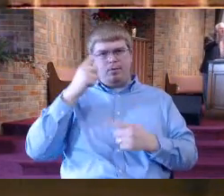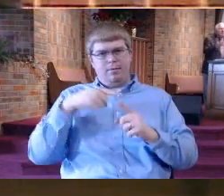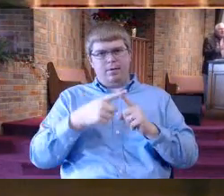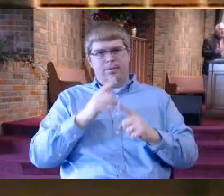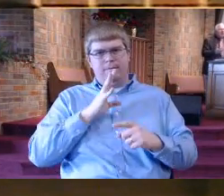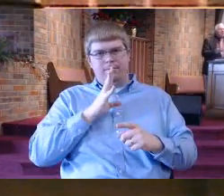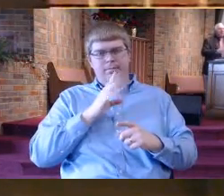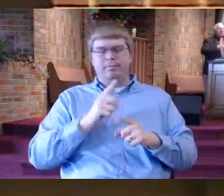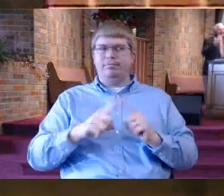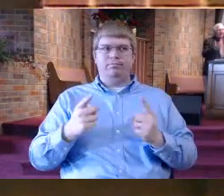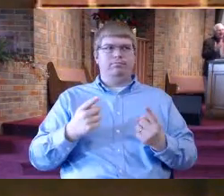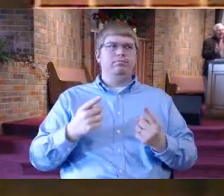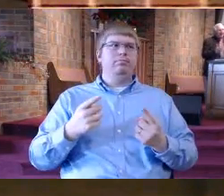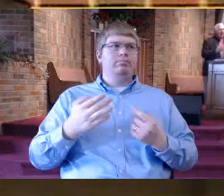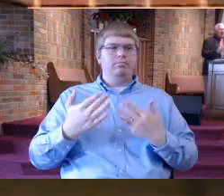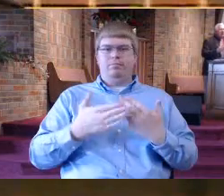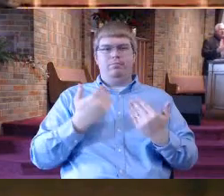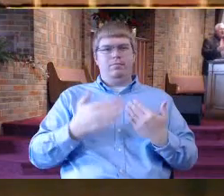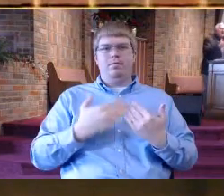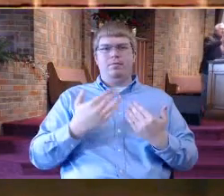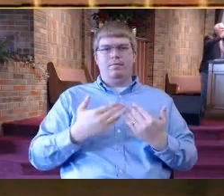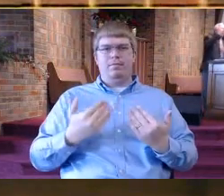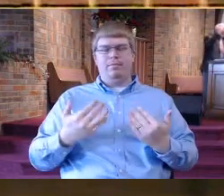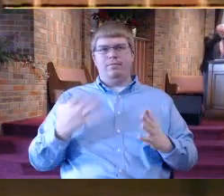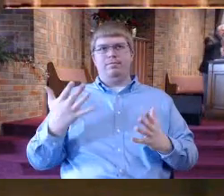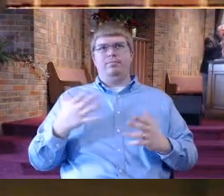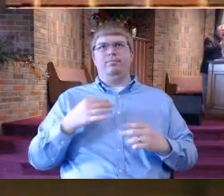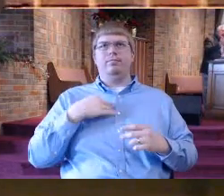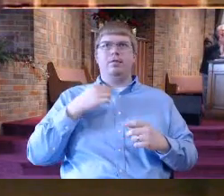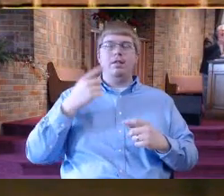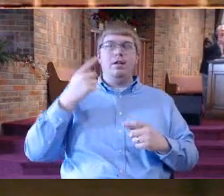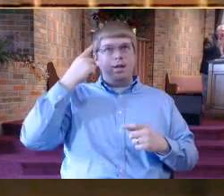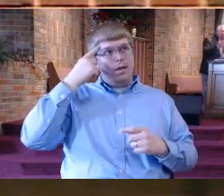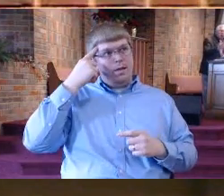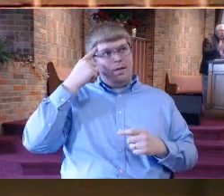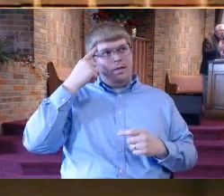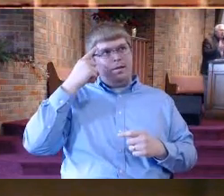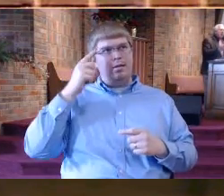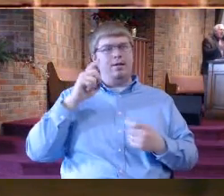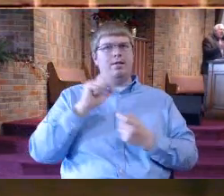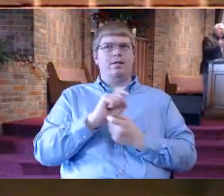form the sounds, we articulate those ideas. And then as we say